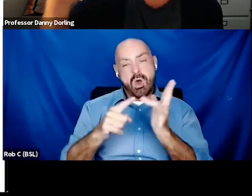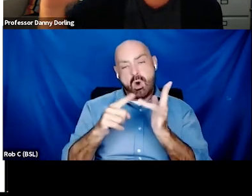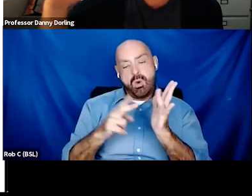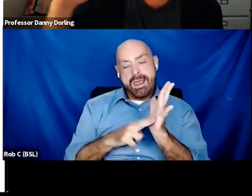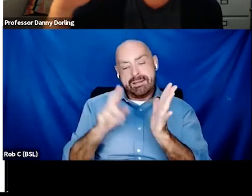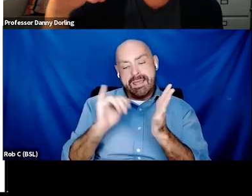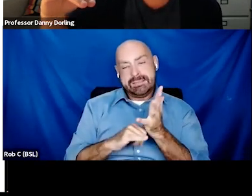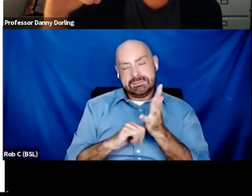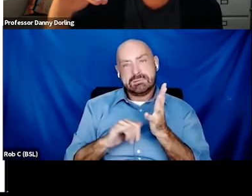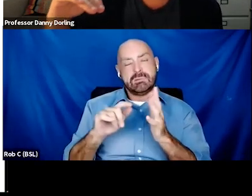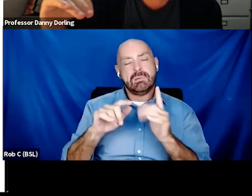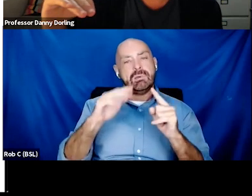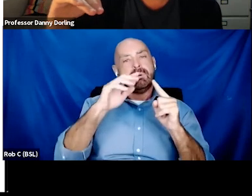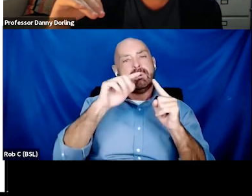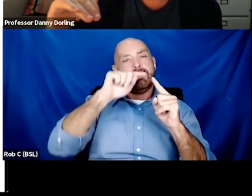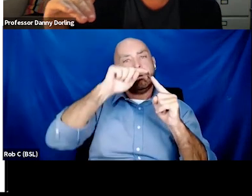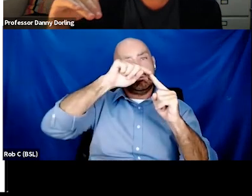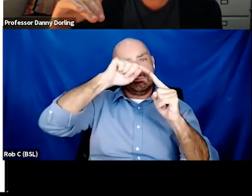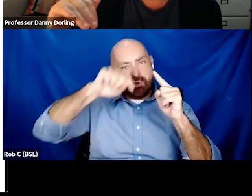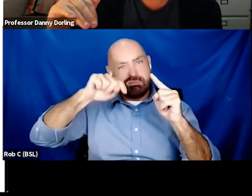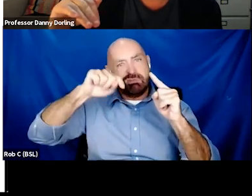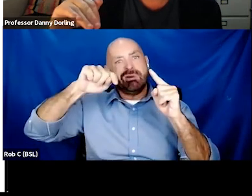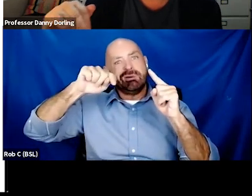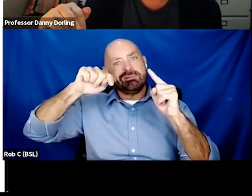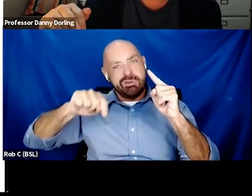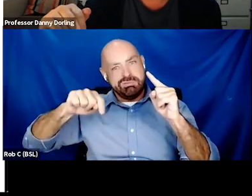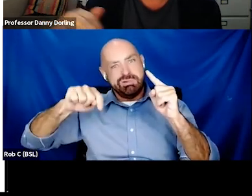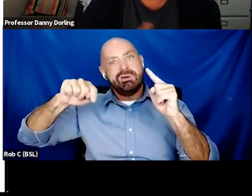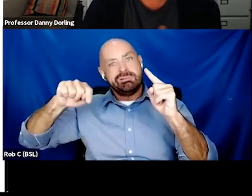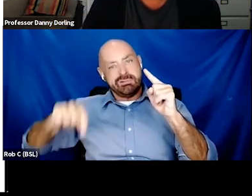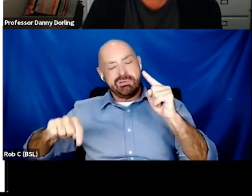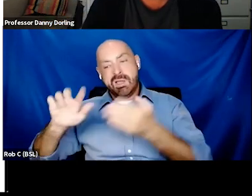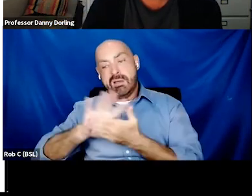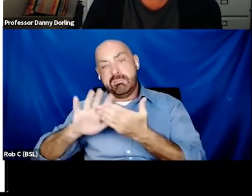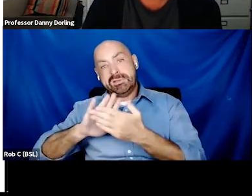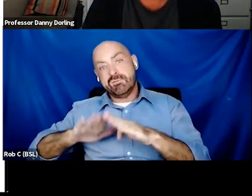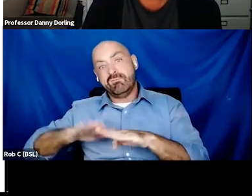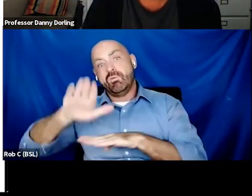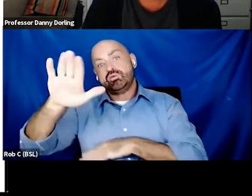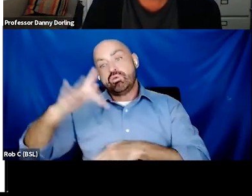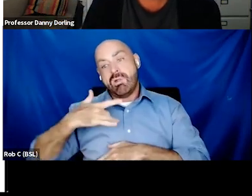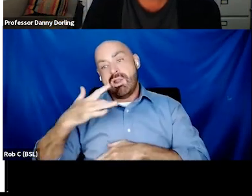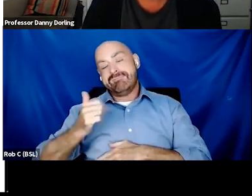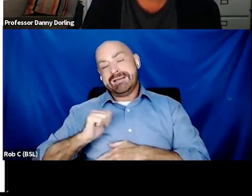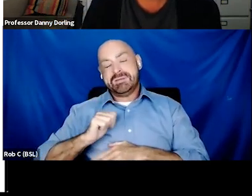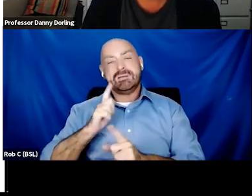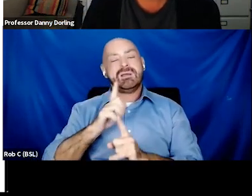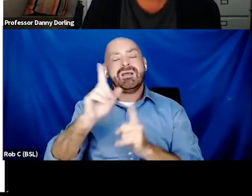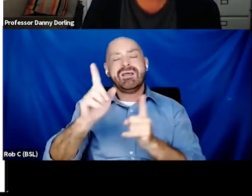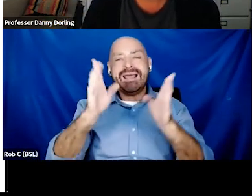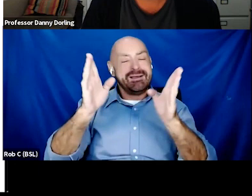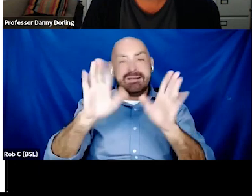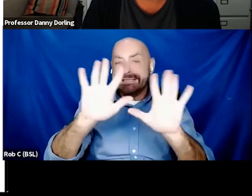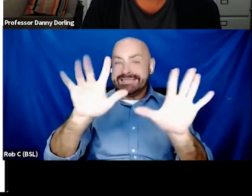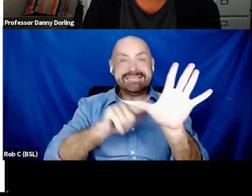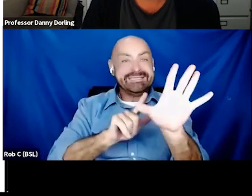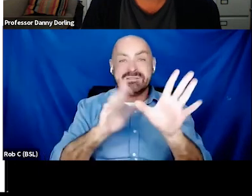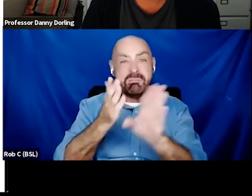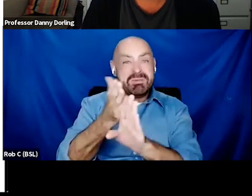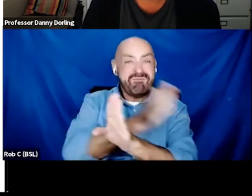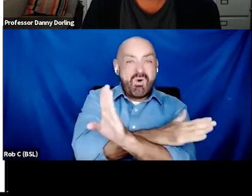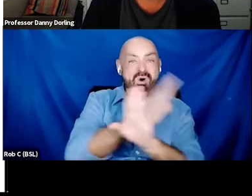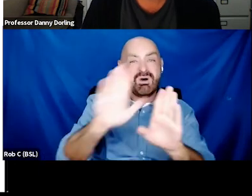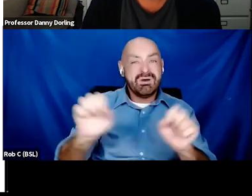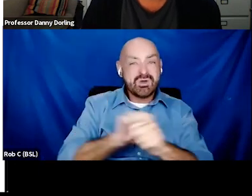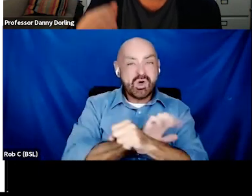were dropping their expectations for future life expectancy in the decade before we had any idea about